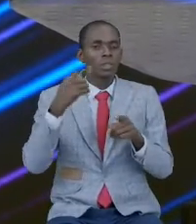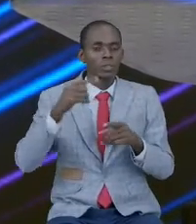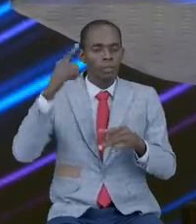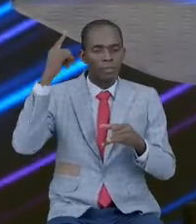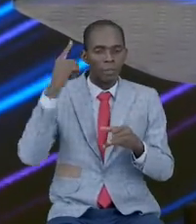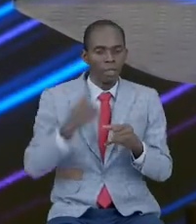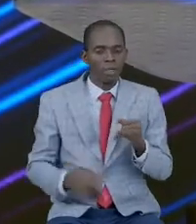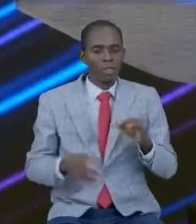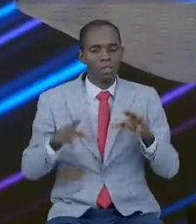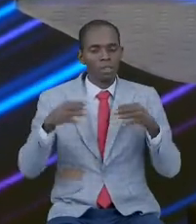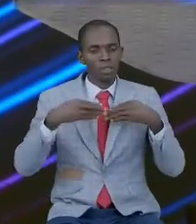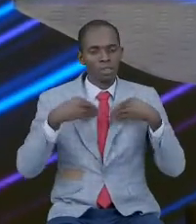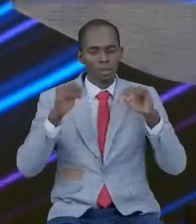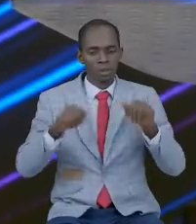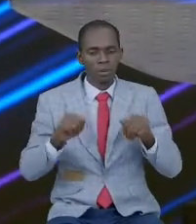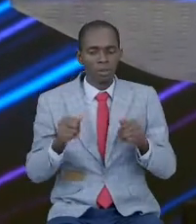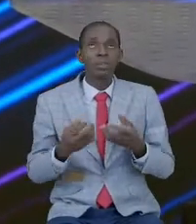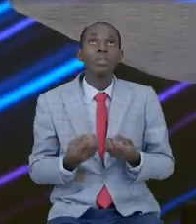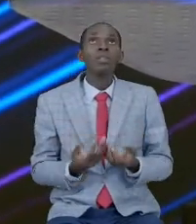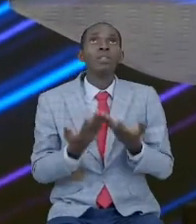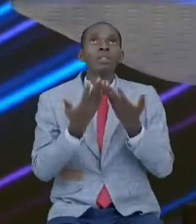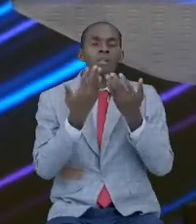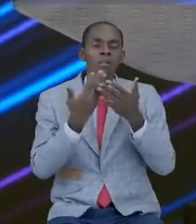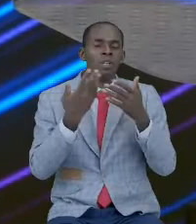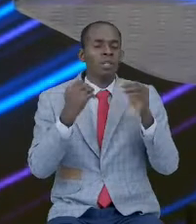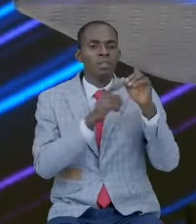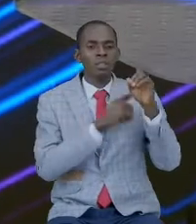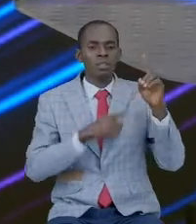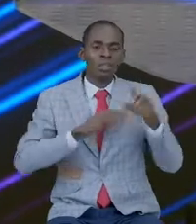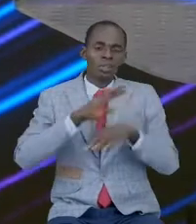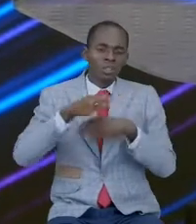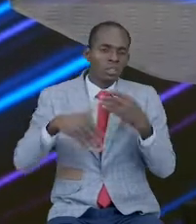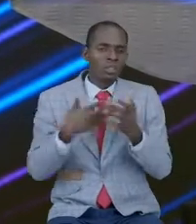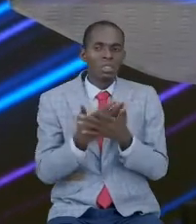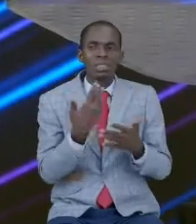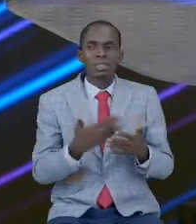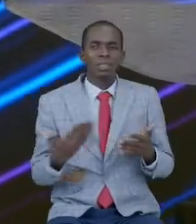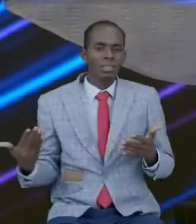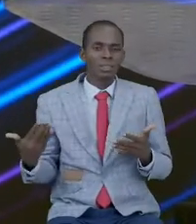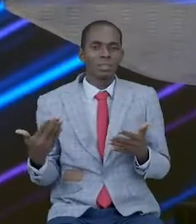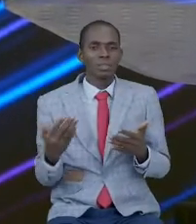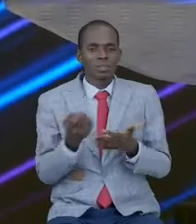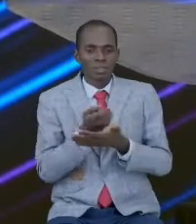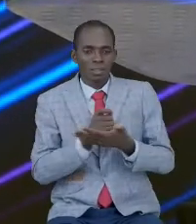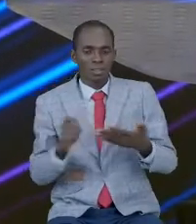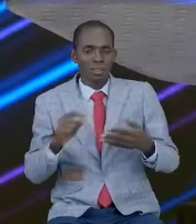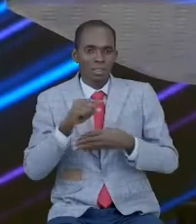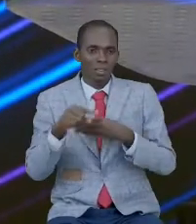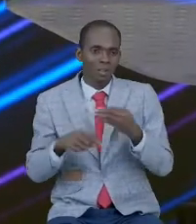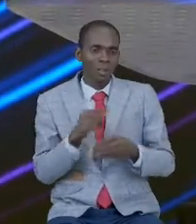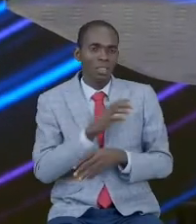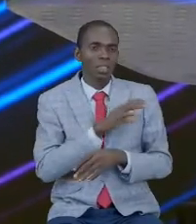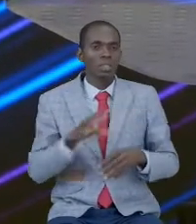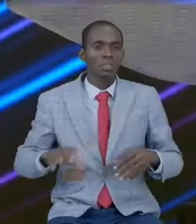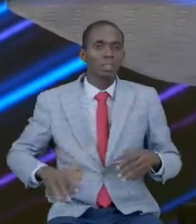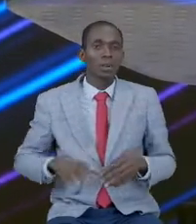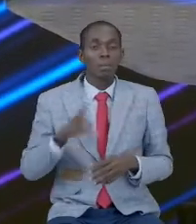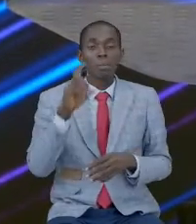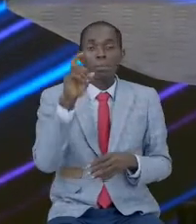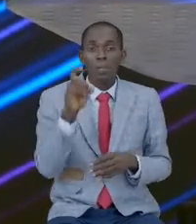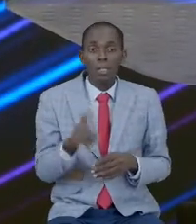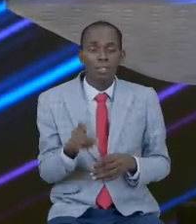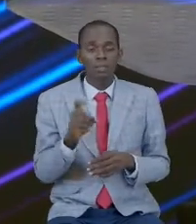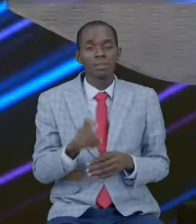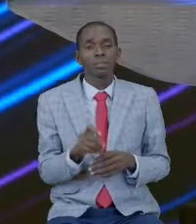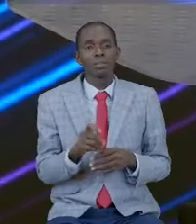acceptable sacrifice before the Lord. All things written concerning Christ must